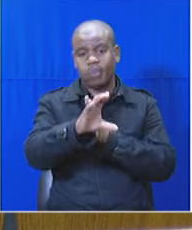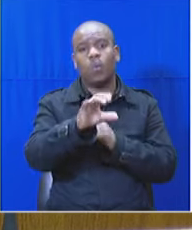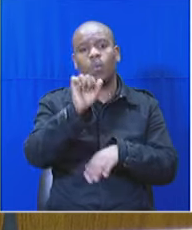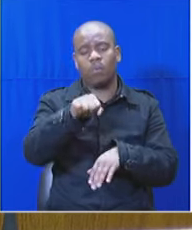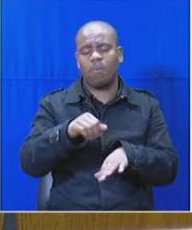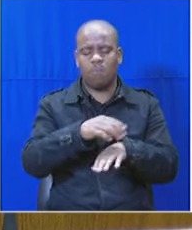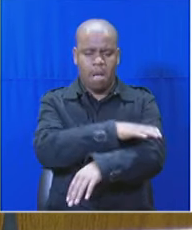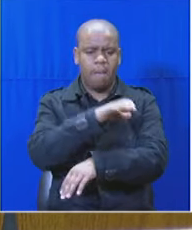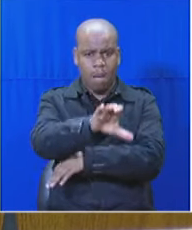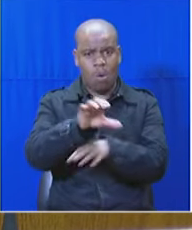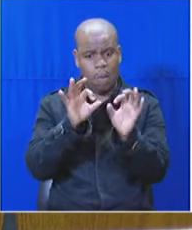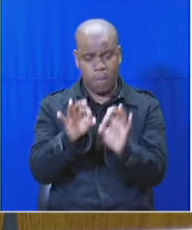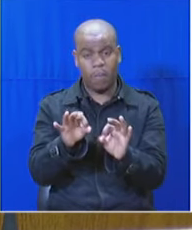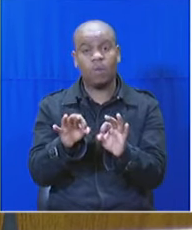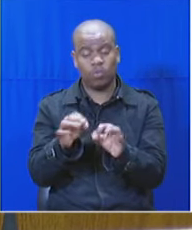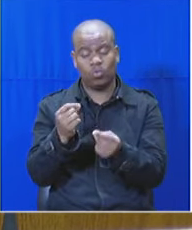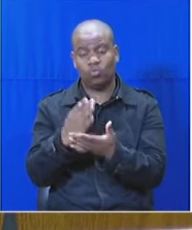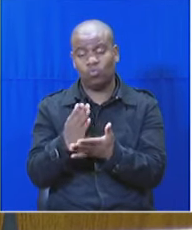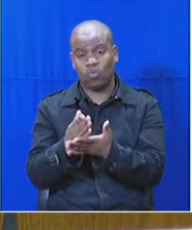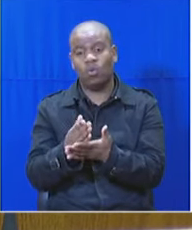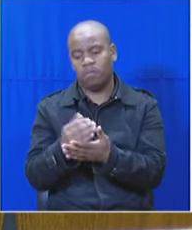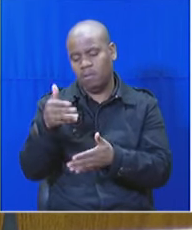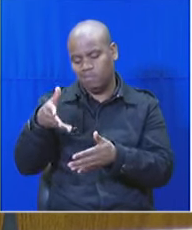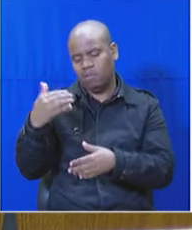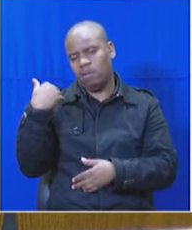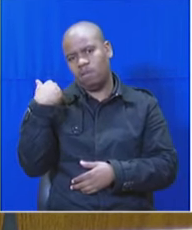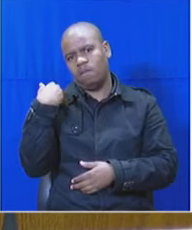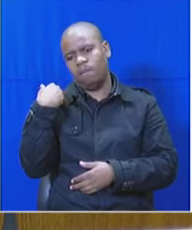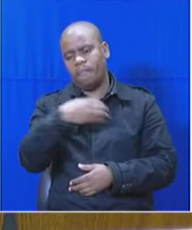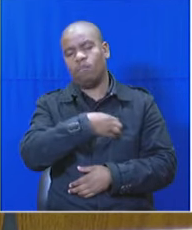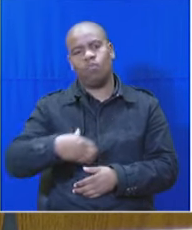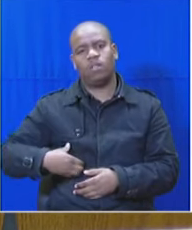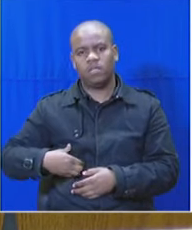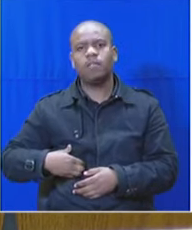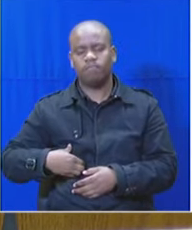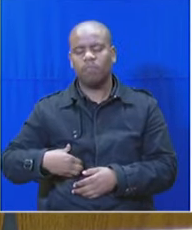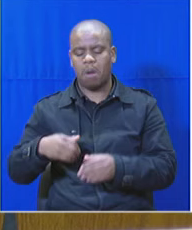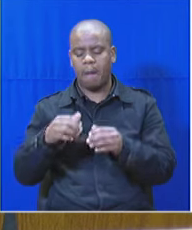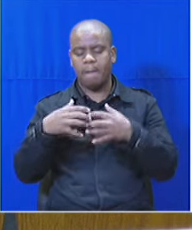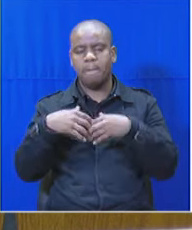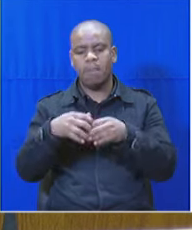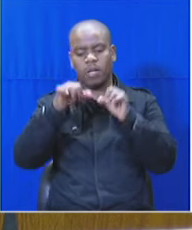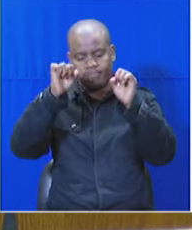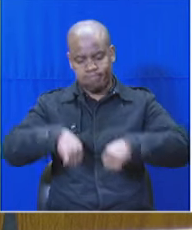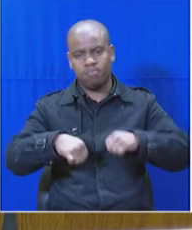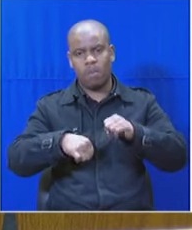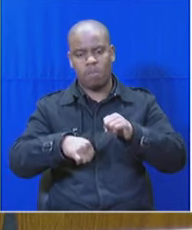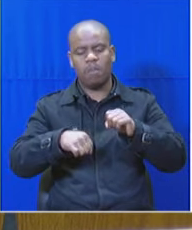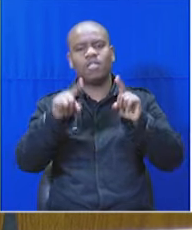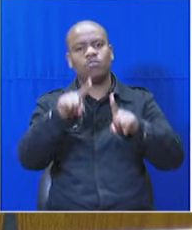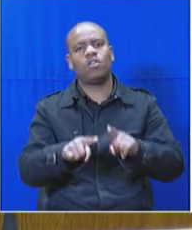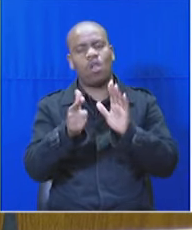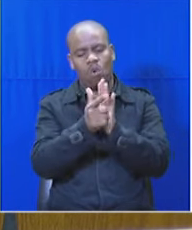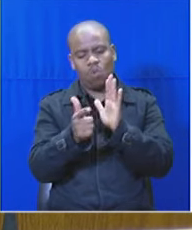necessary. In this regard, the President has recently assented to the following laws: Spatial Planning and Land Use